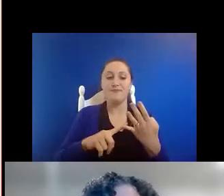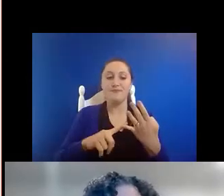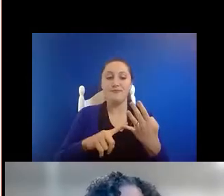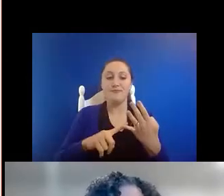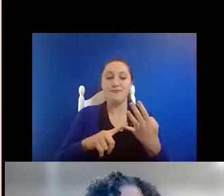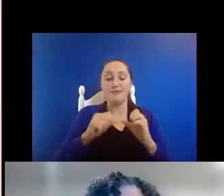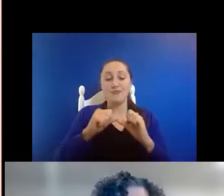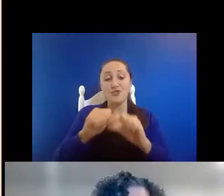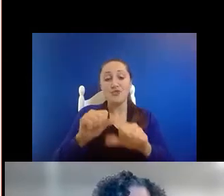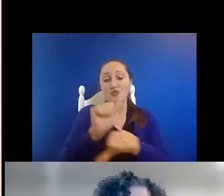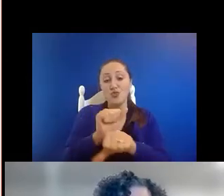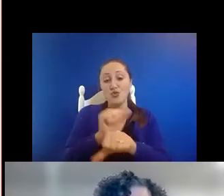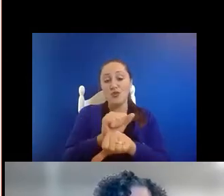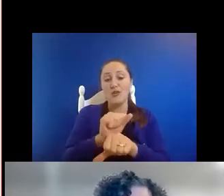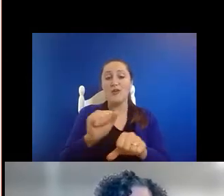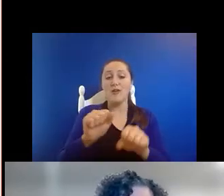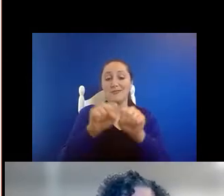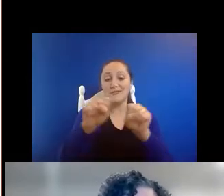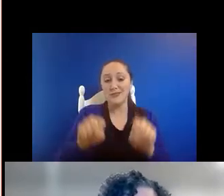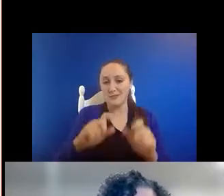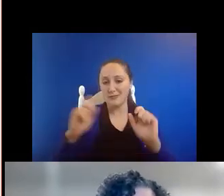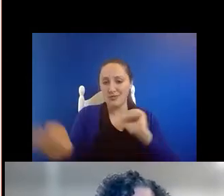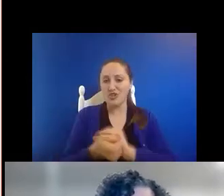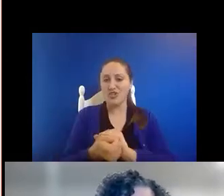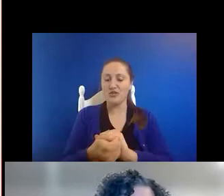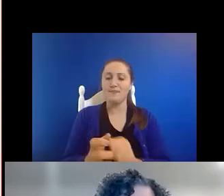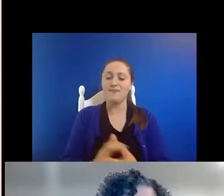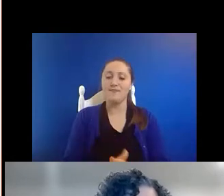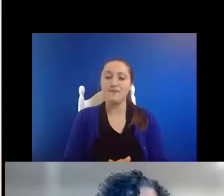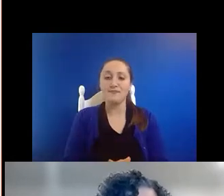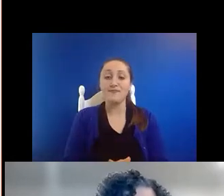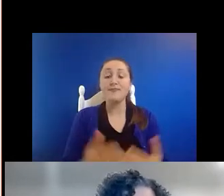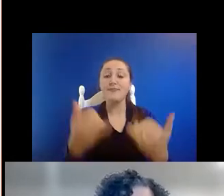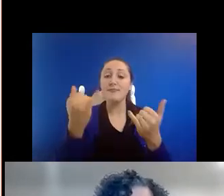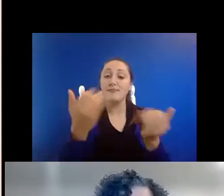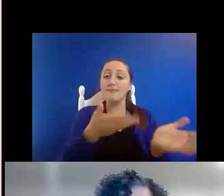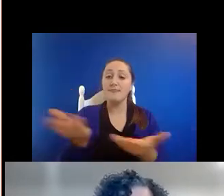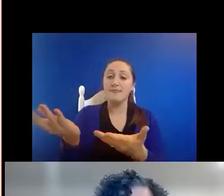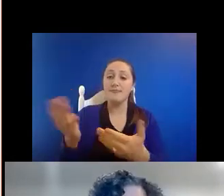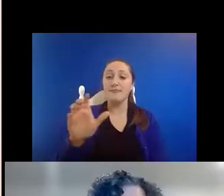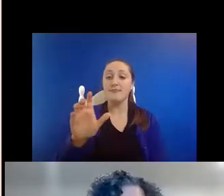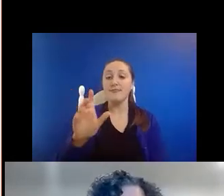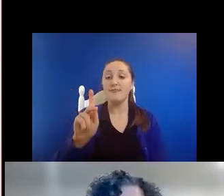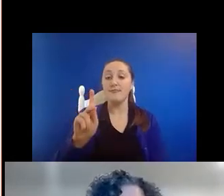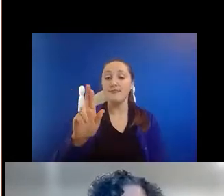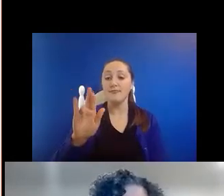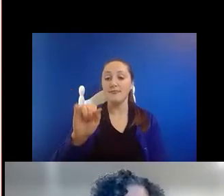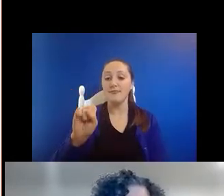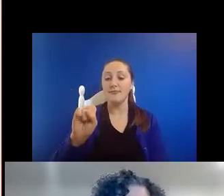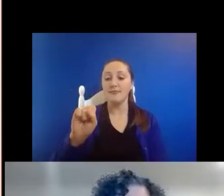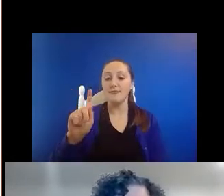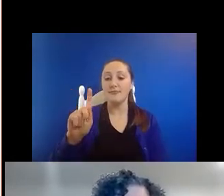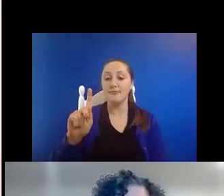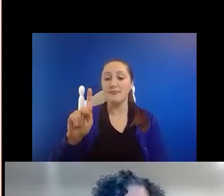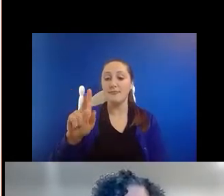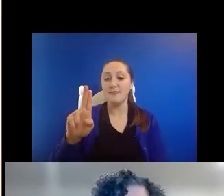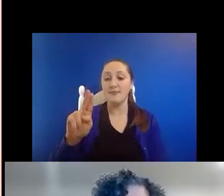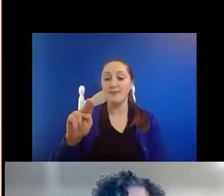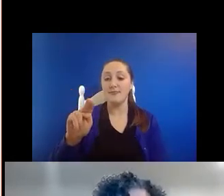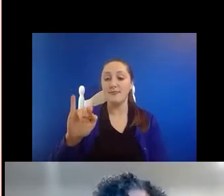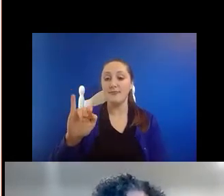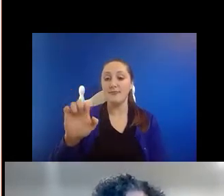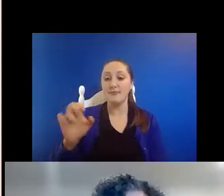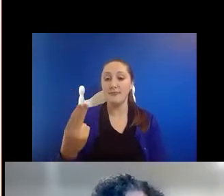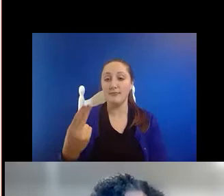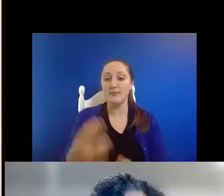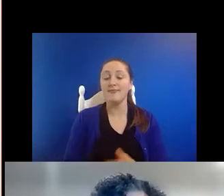change. I'd now like to turn it over to Chris Kubnick, the Chief Member Experience Officer at Inclusa.